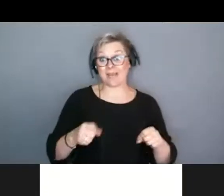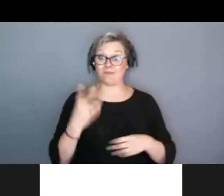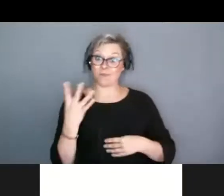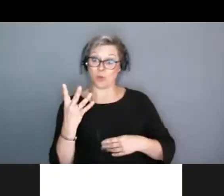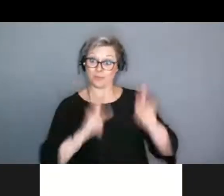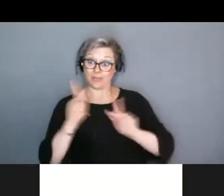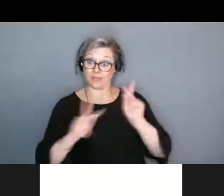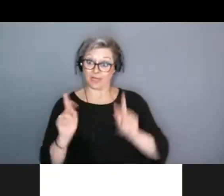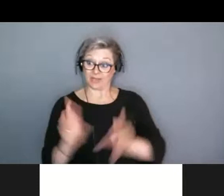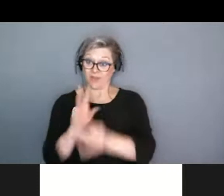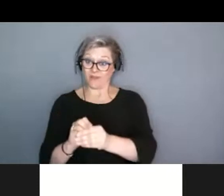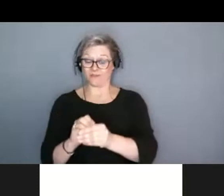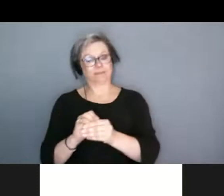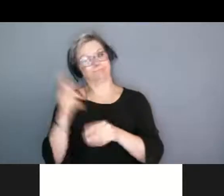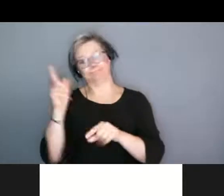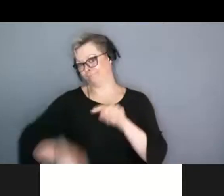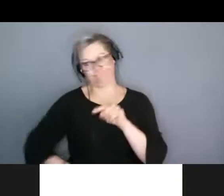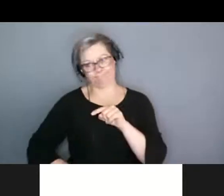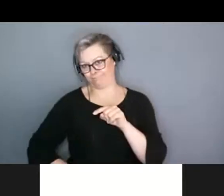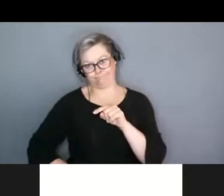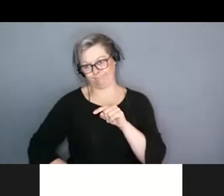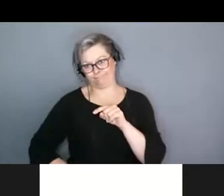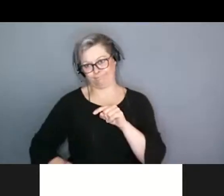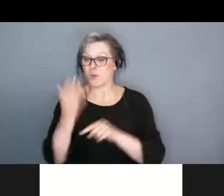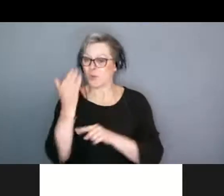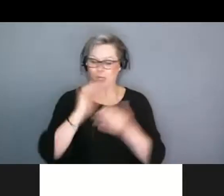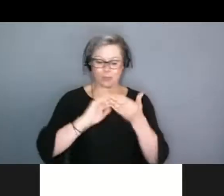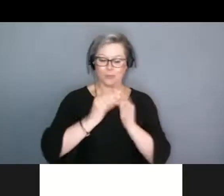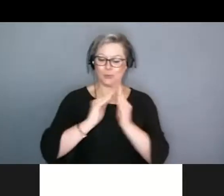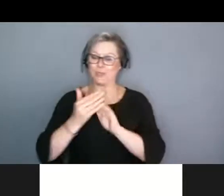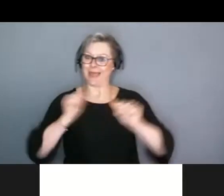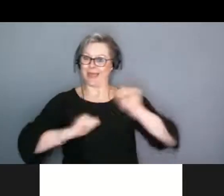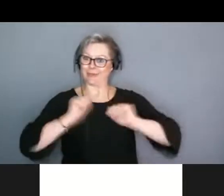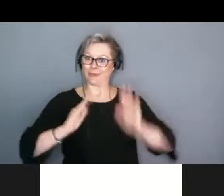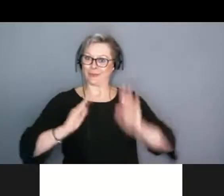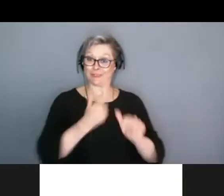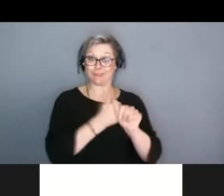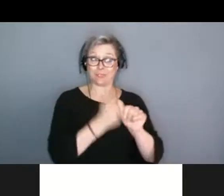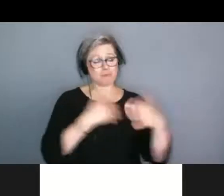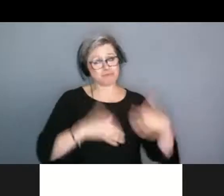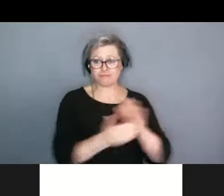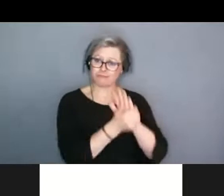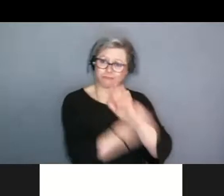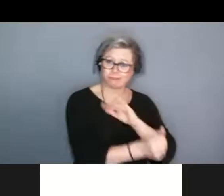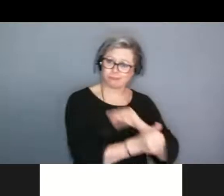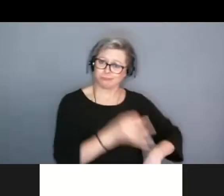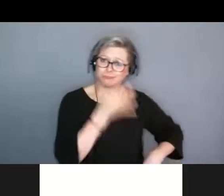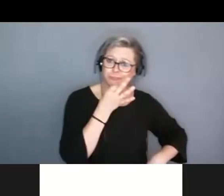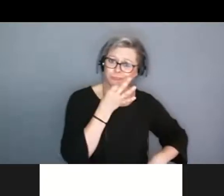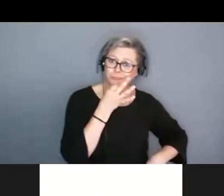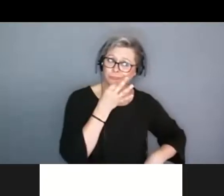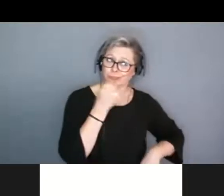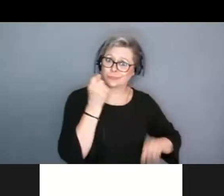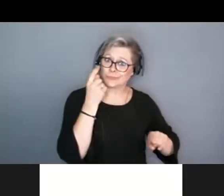people because the community actors that we were working with, although very talented, were not